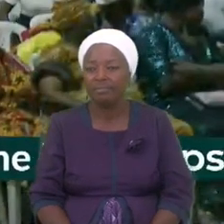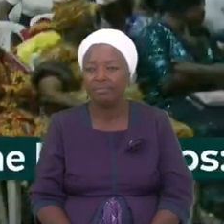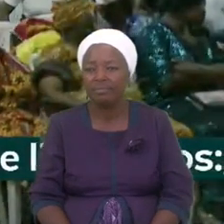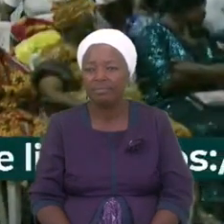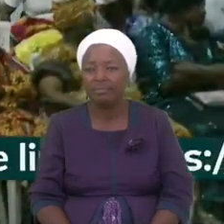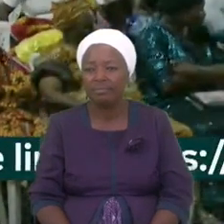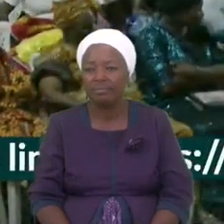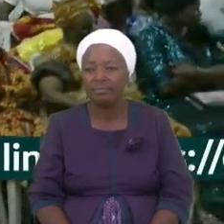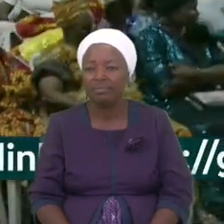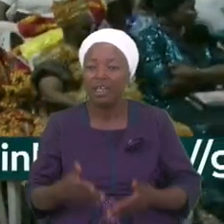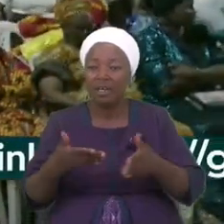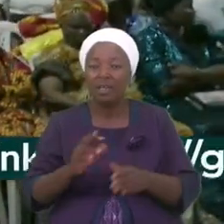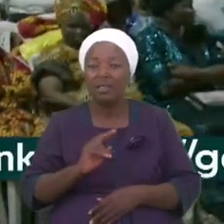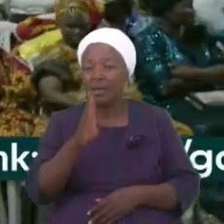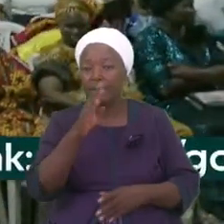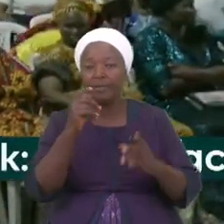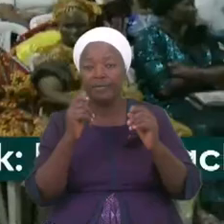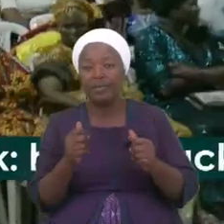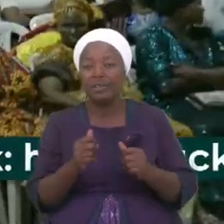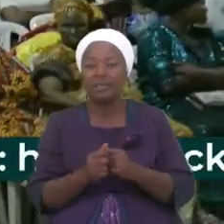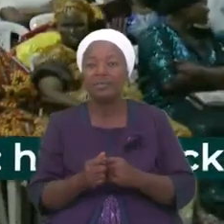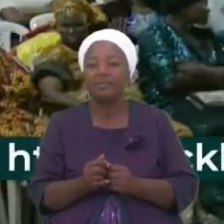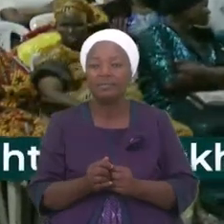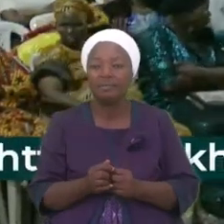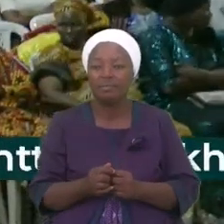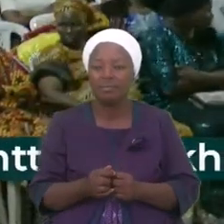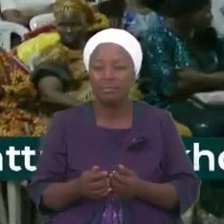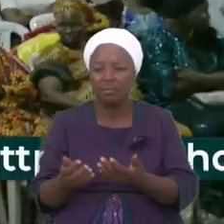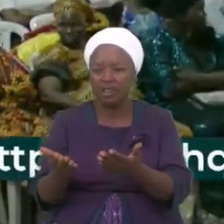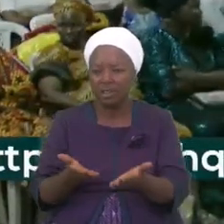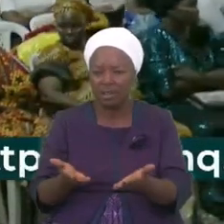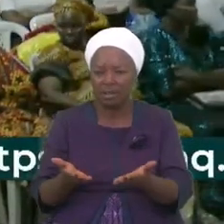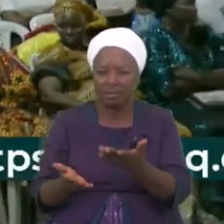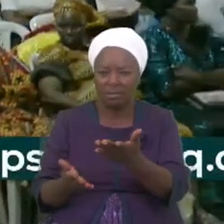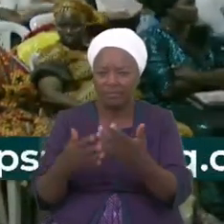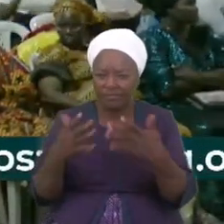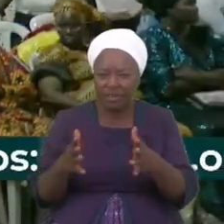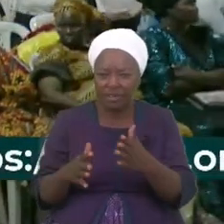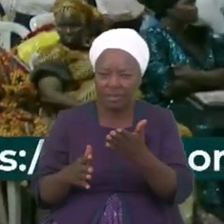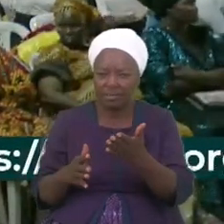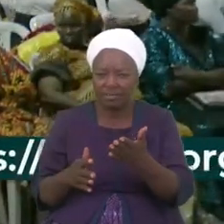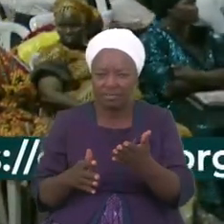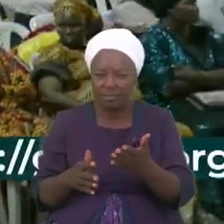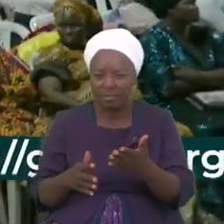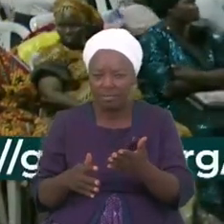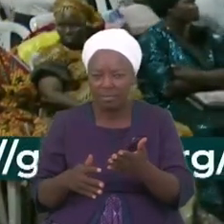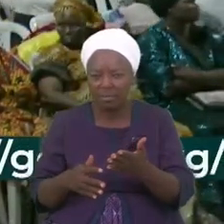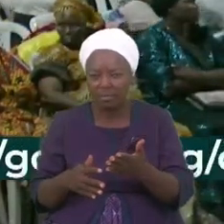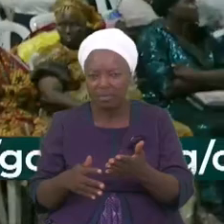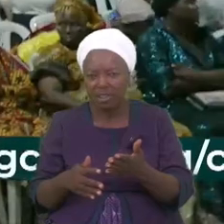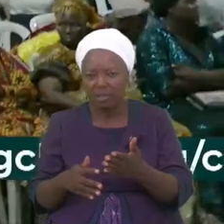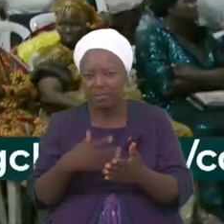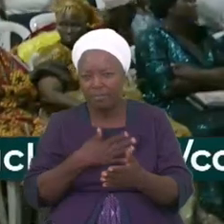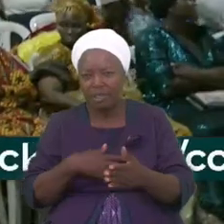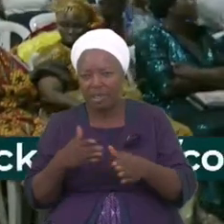Let's be fast. Let me come to my right front here. Directly in front of me. If you are